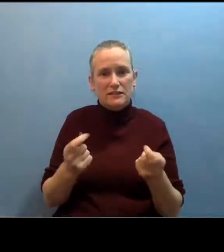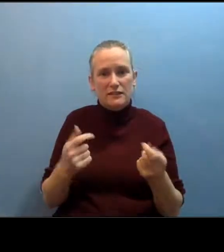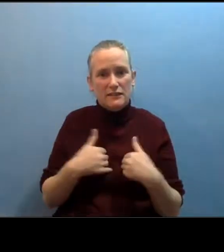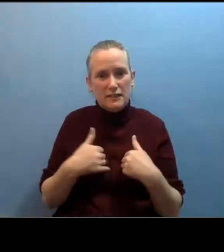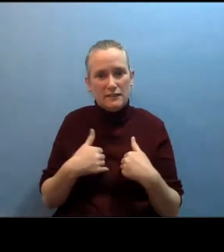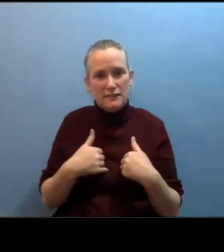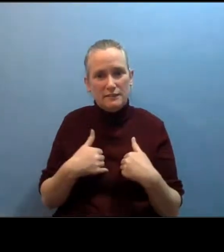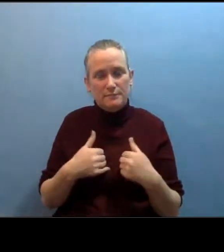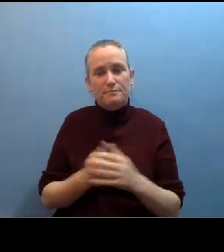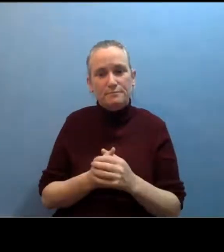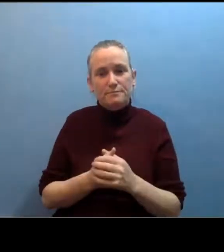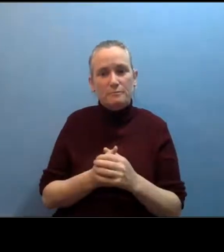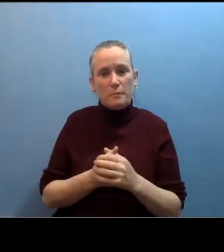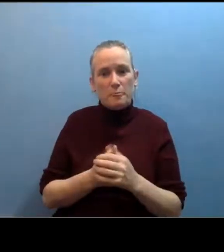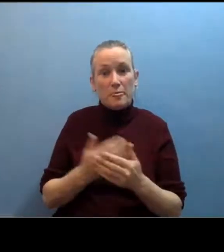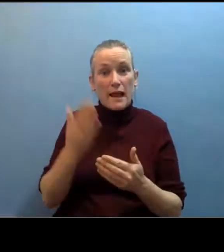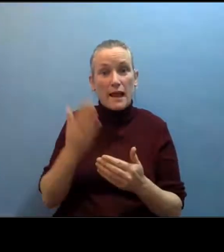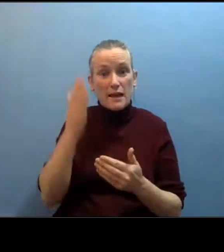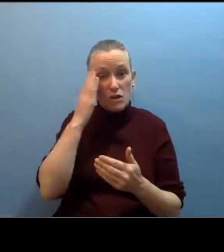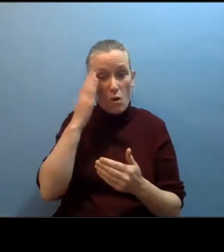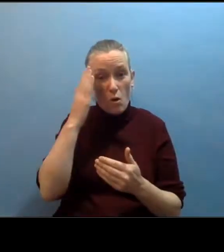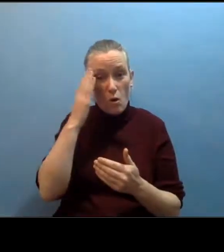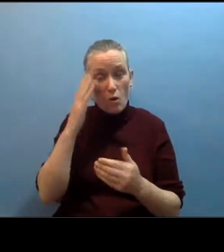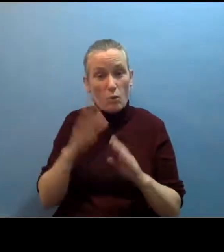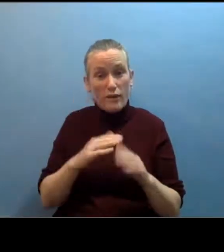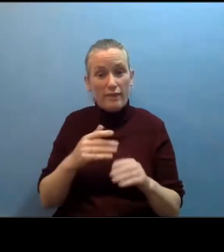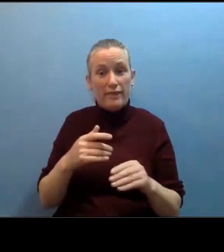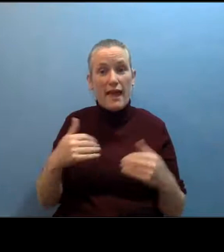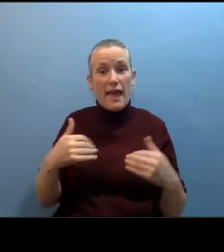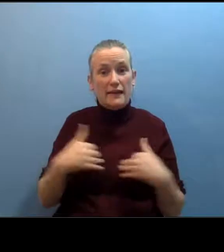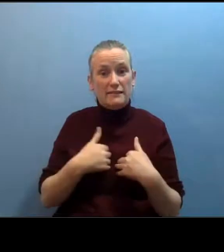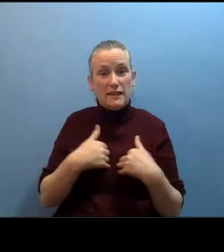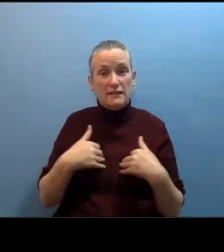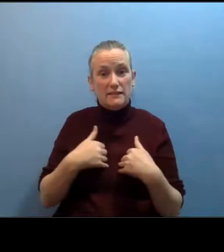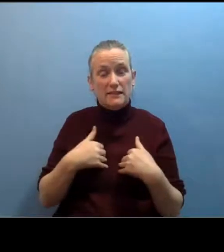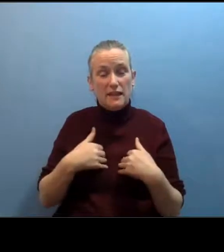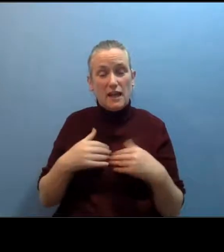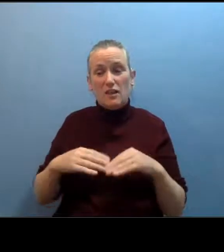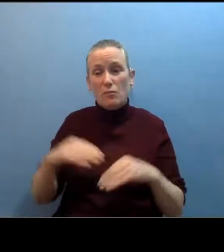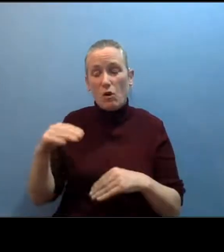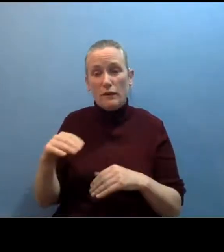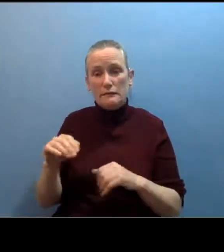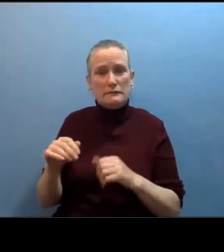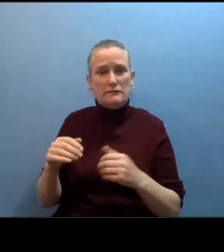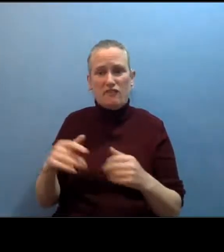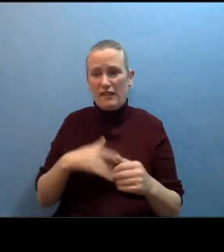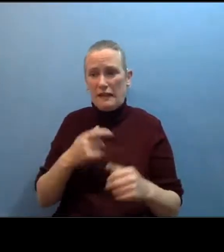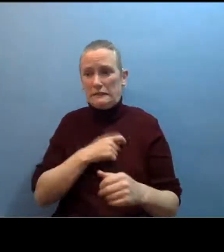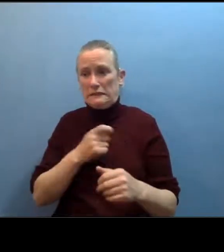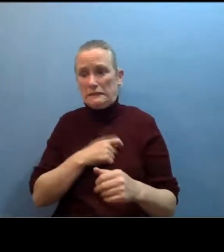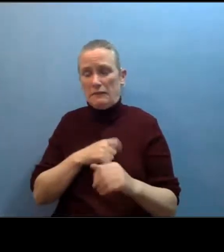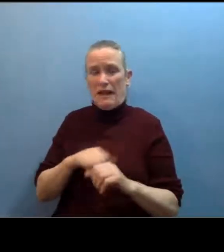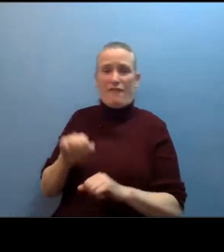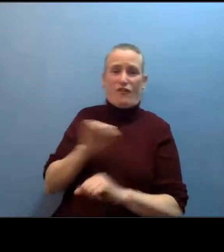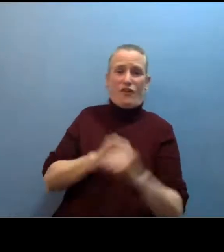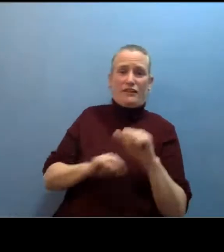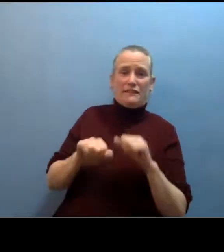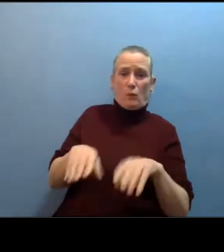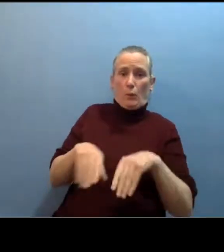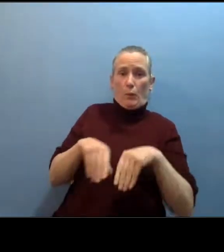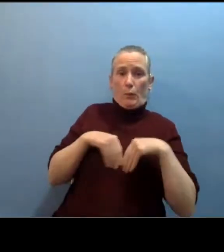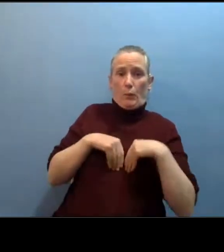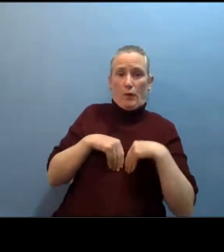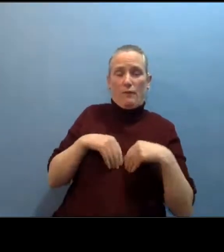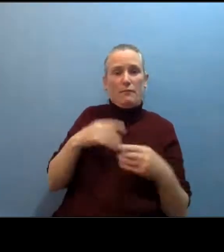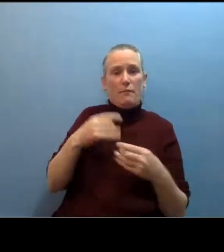anxiety, the more we avoid a situation that's causing us to feel anxious, often the worse the anxiety can get. So you're saying she is anxious about